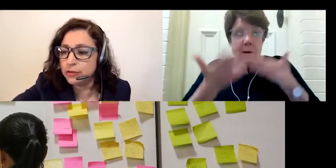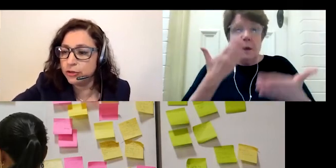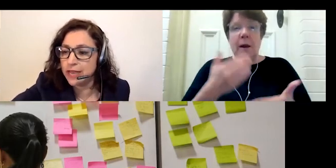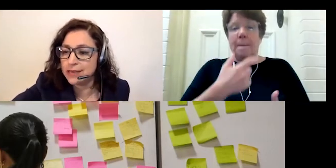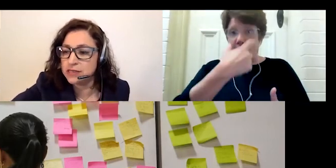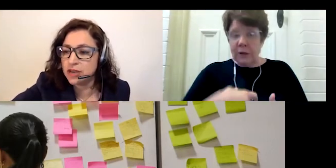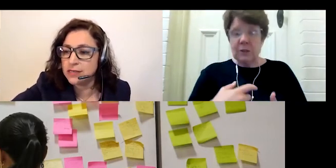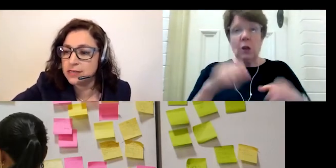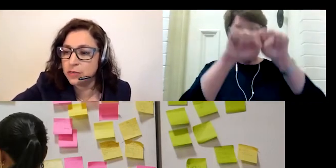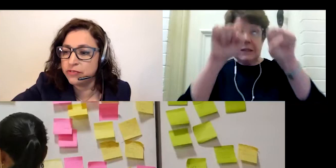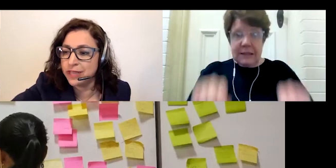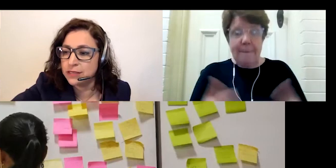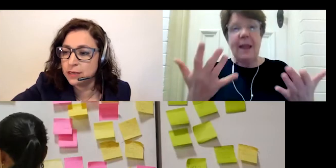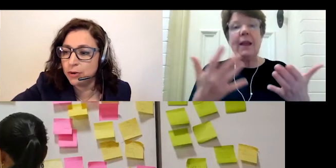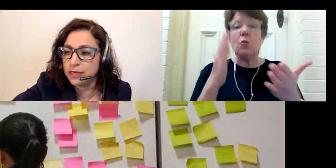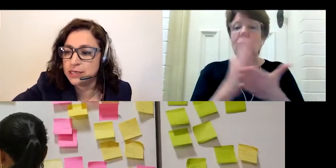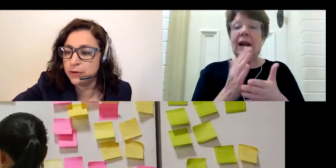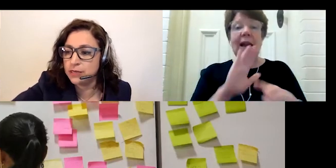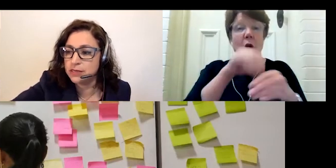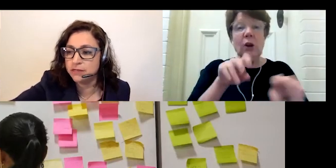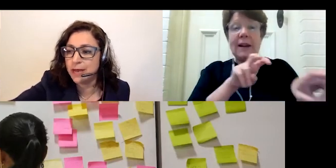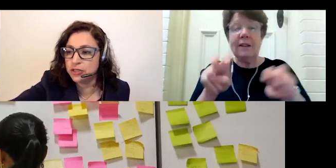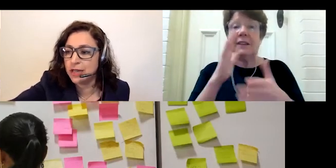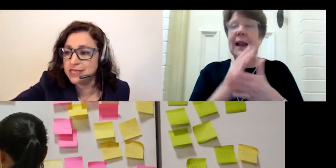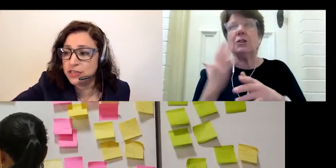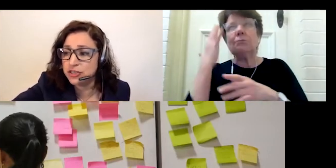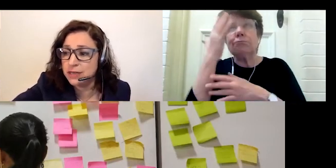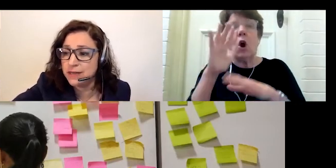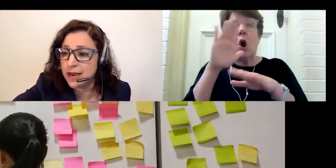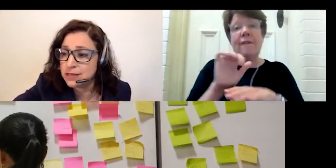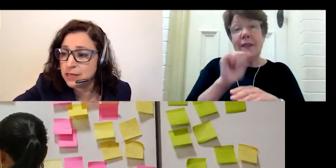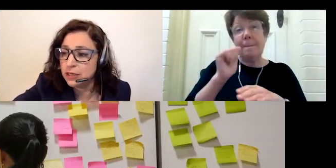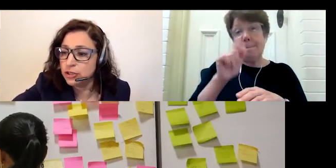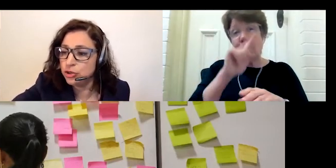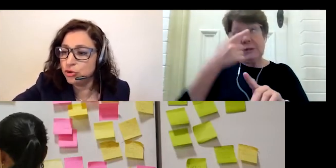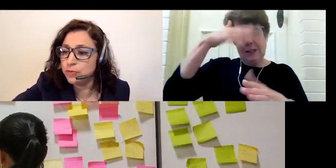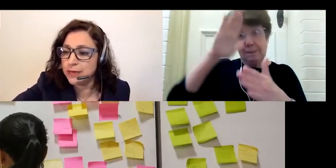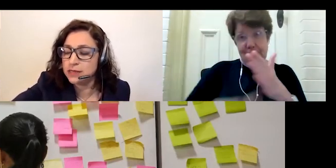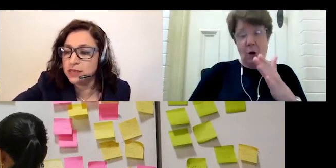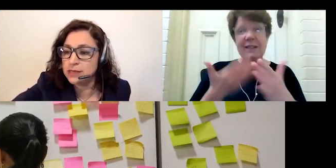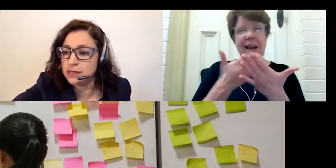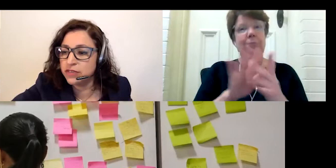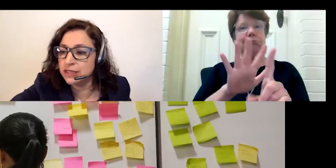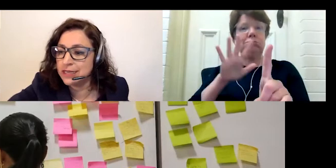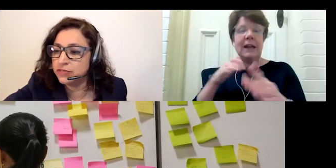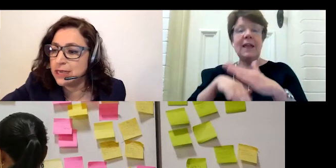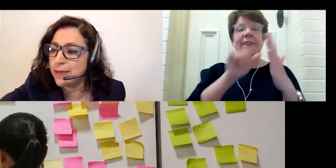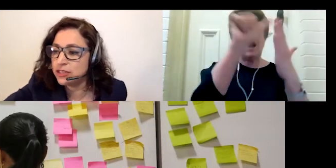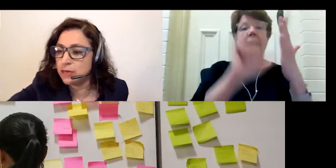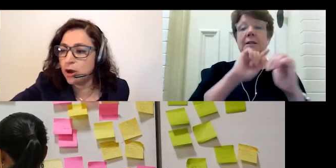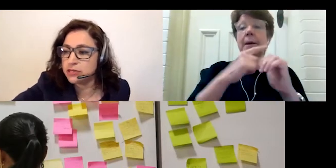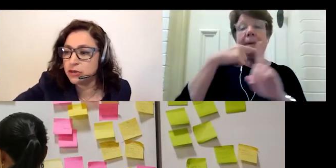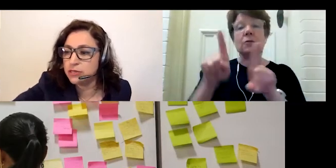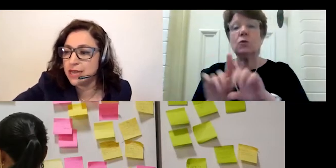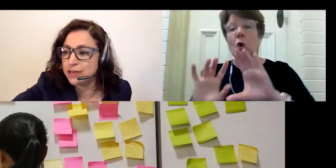They included exercises that reflected upon experiences of marginalisation in the arts, to group exercises of collectively